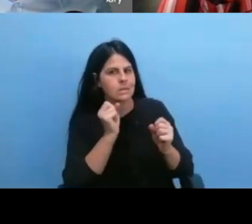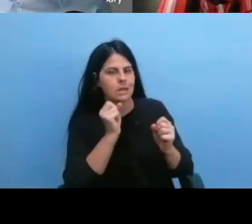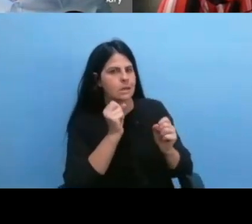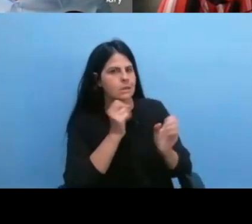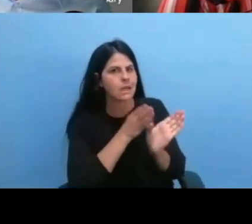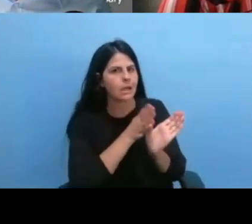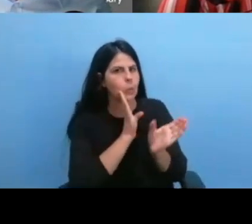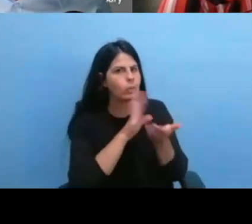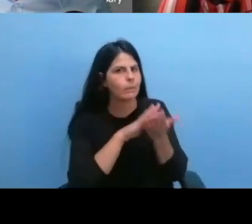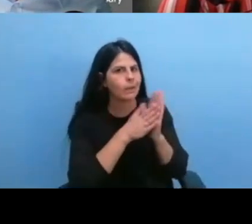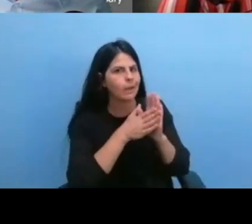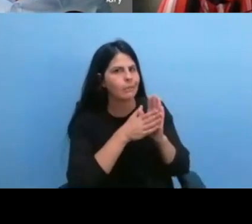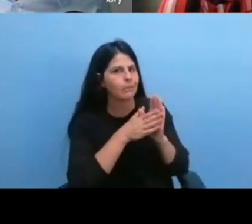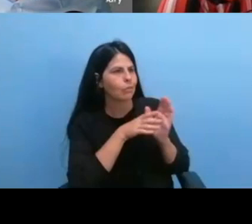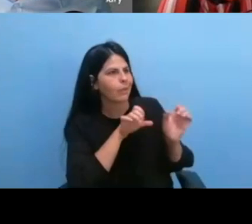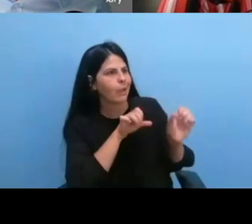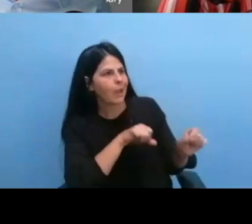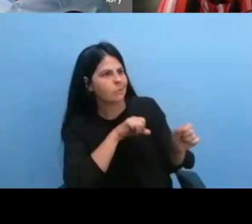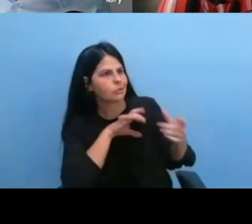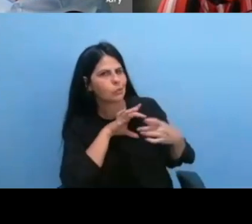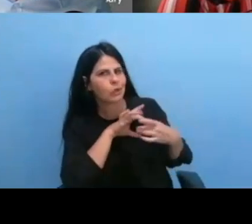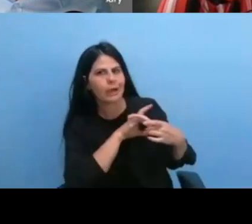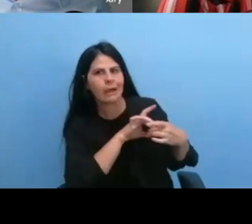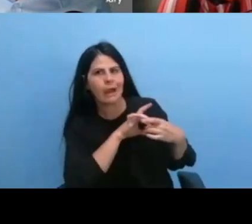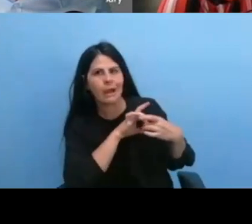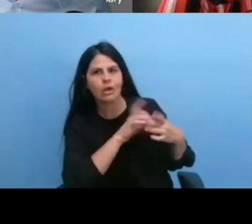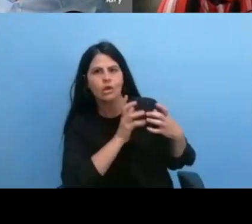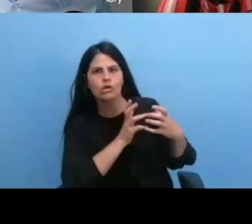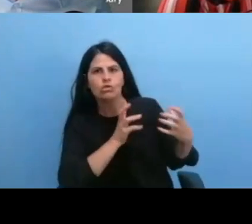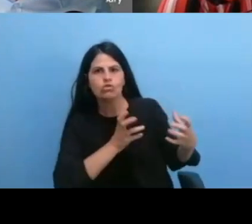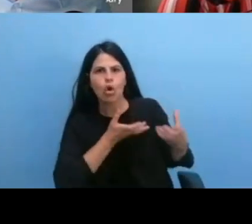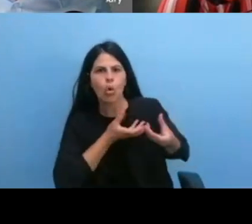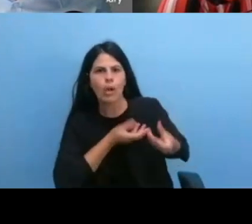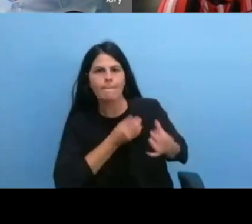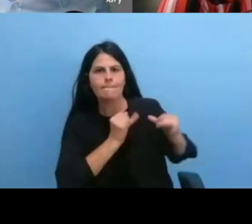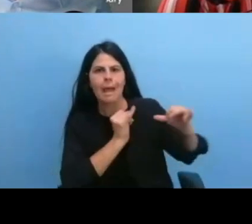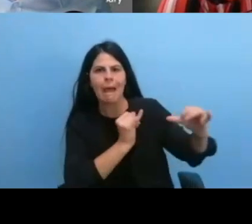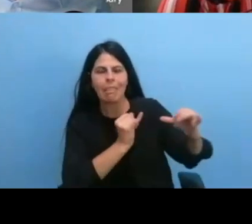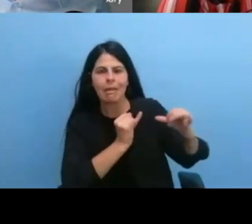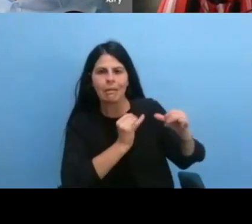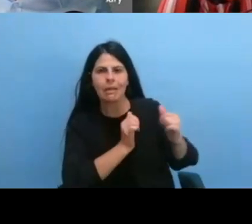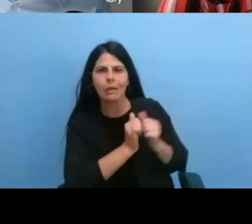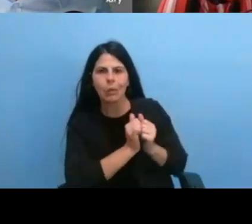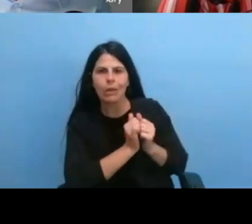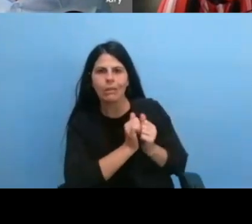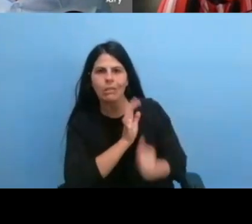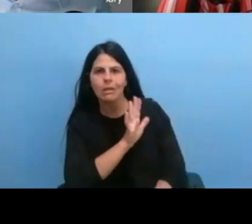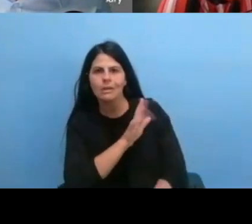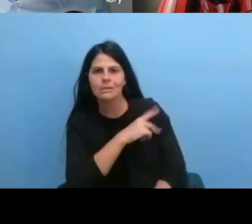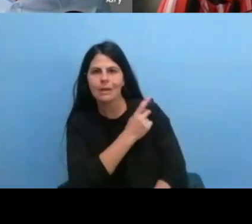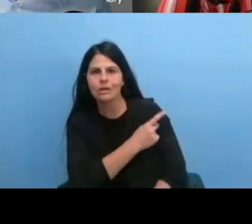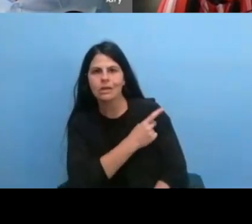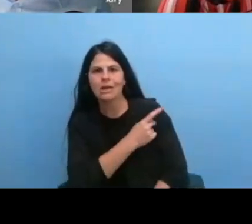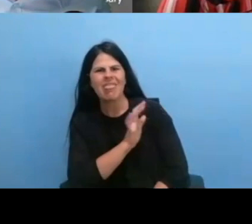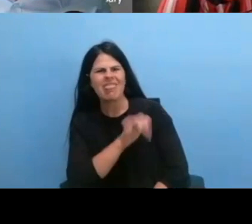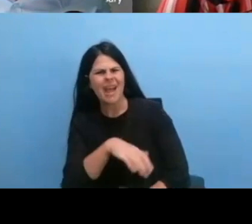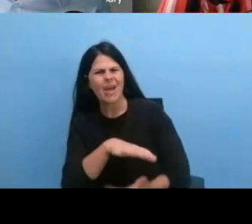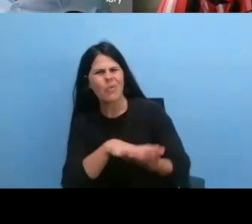to connect so empathically with his patients, and to be a huge accomplishment. Let's do